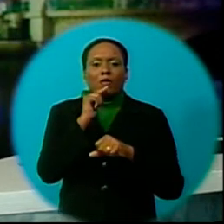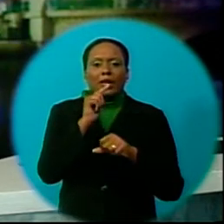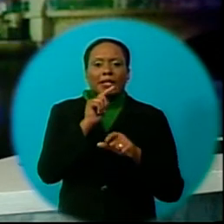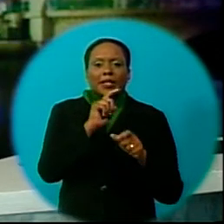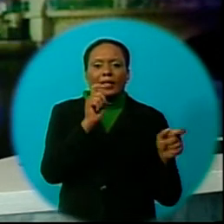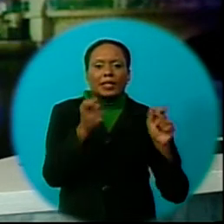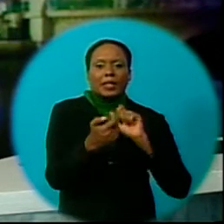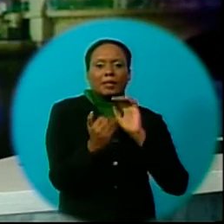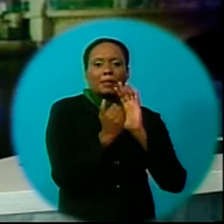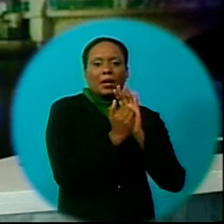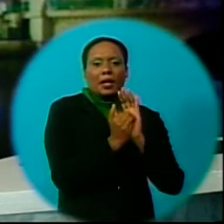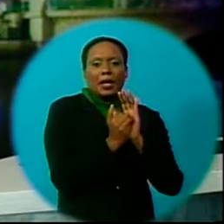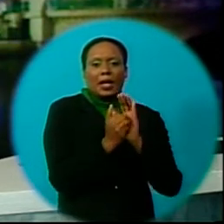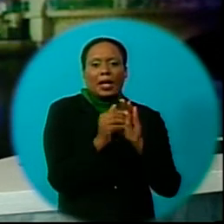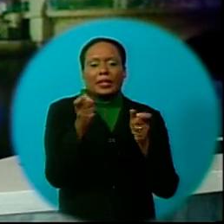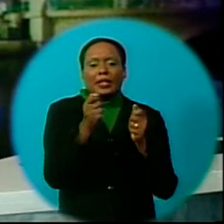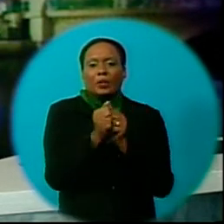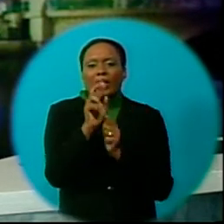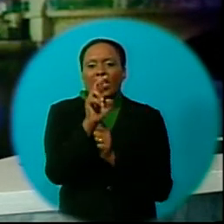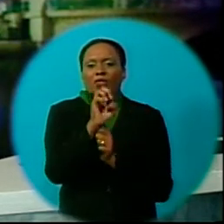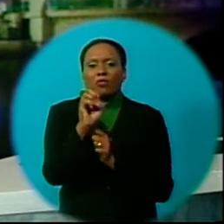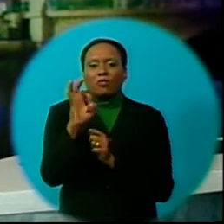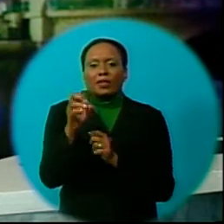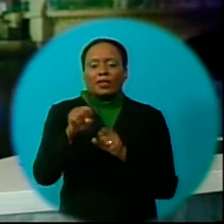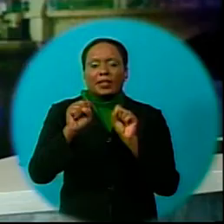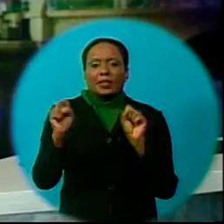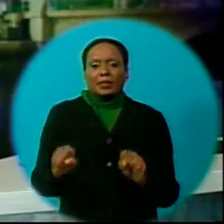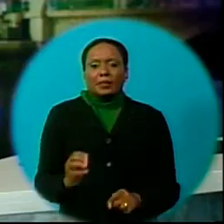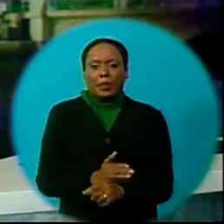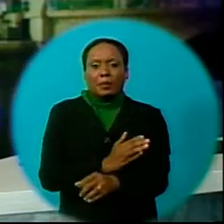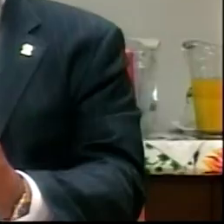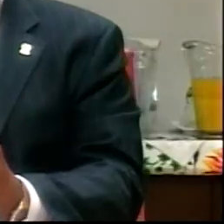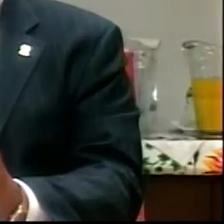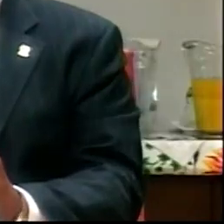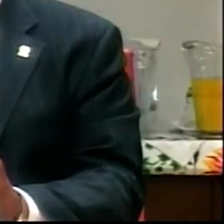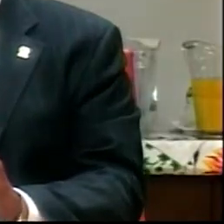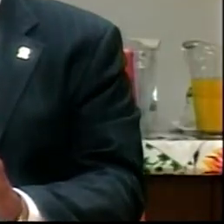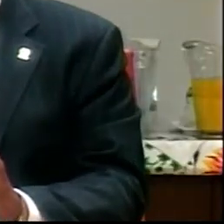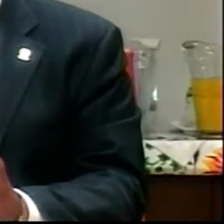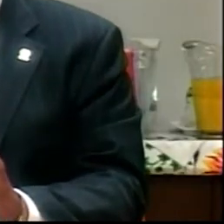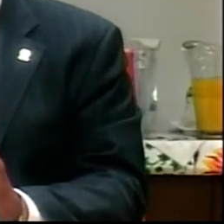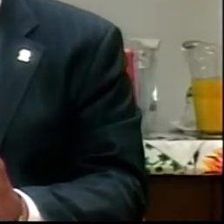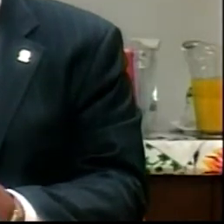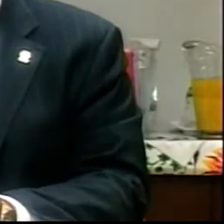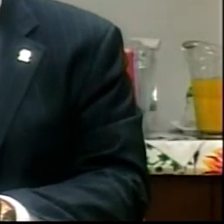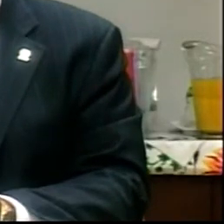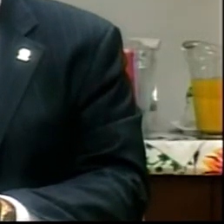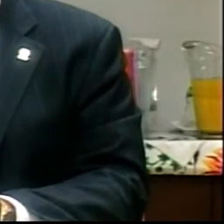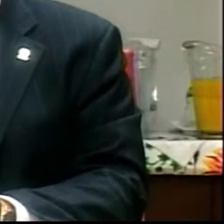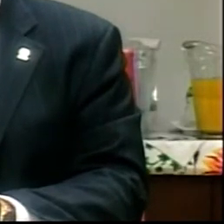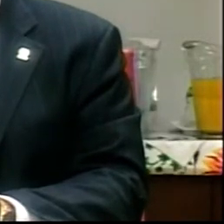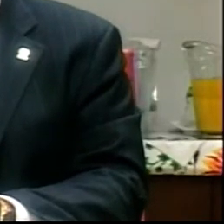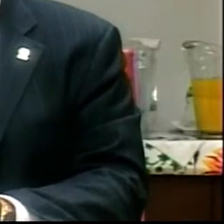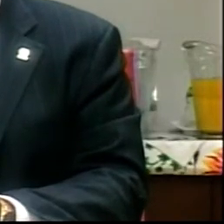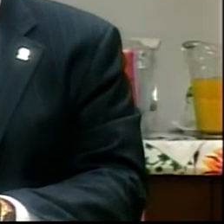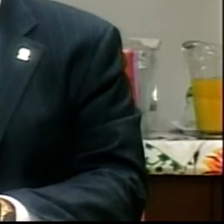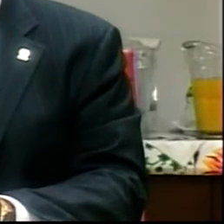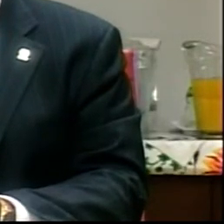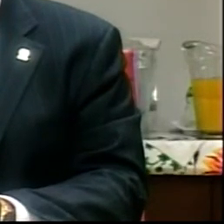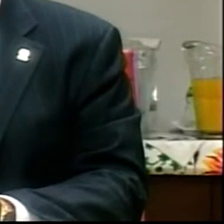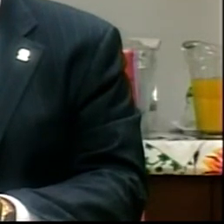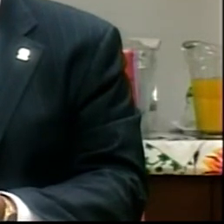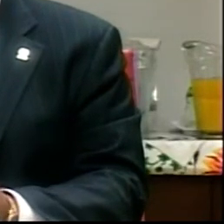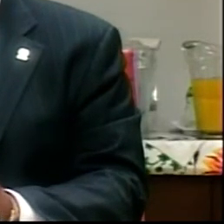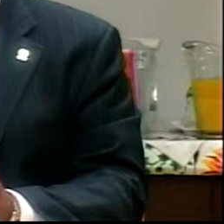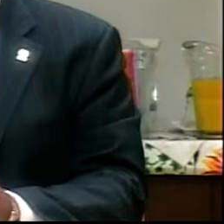degradation of and replenish some of the reef systems. And once reefs are damaged, it means that you run the risk